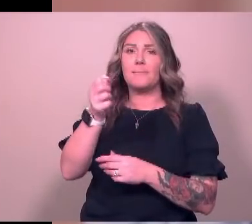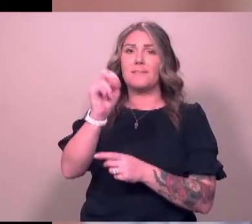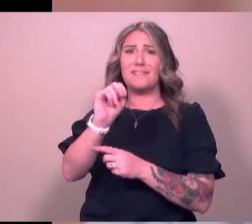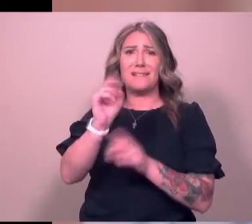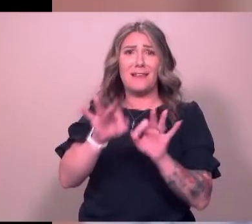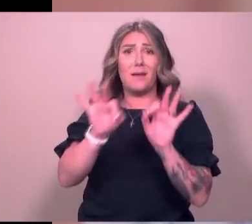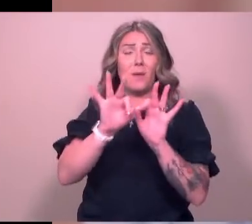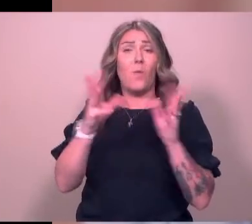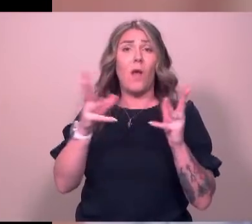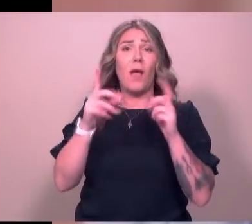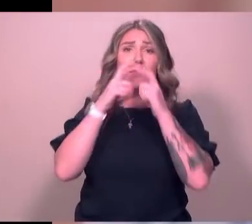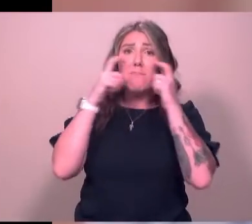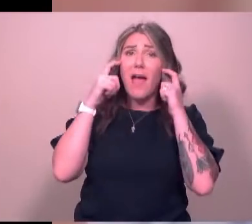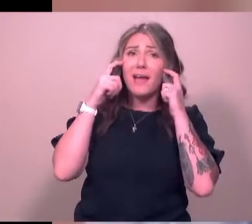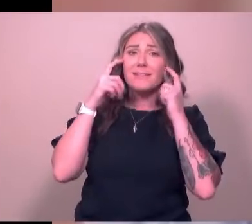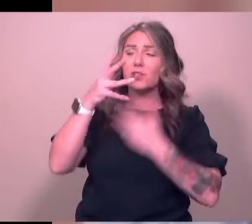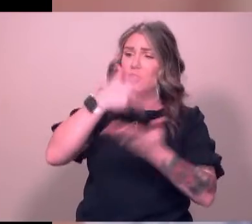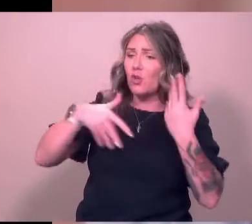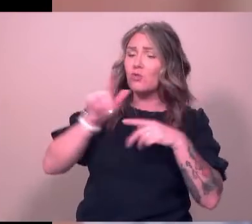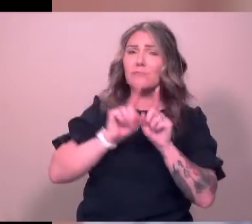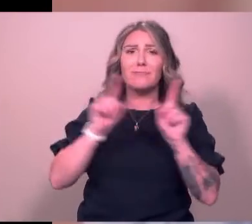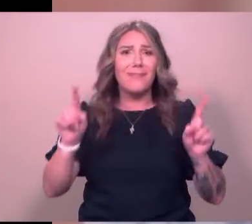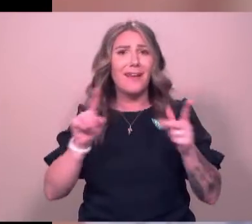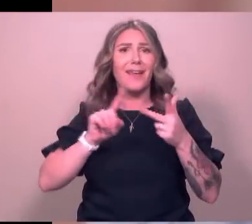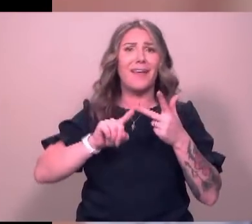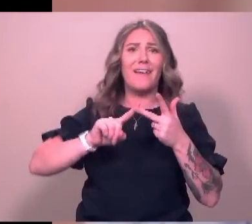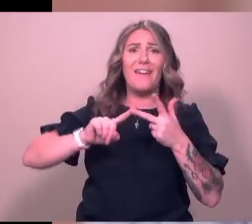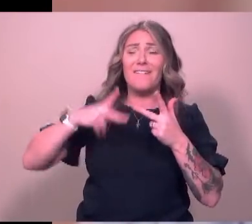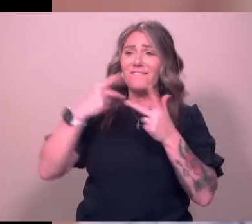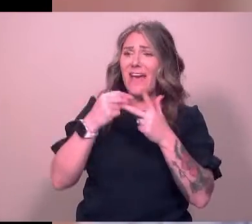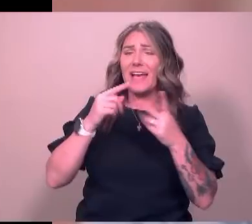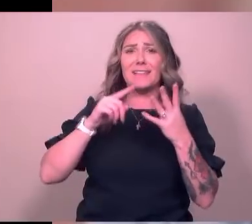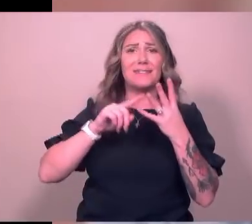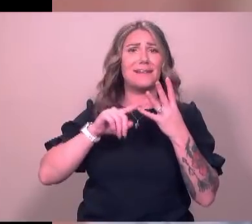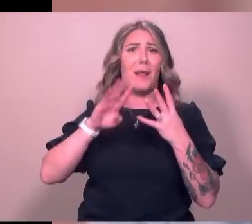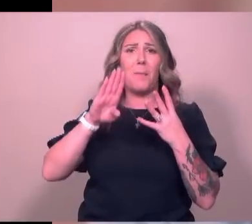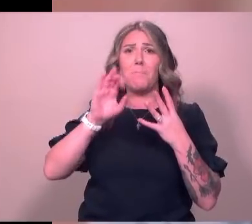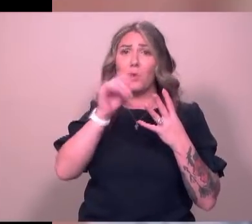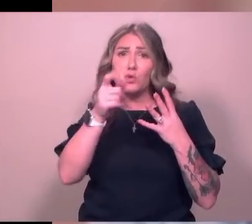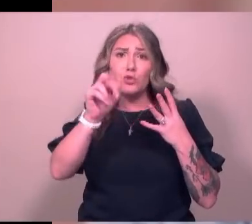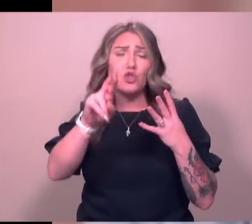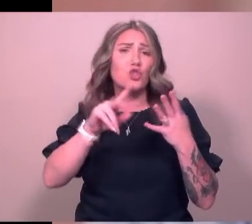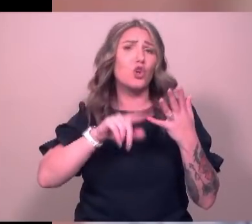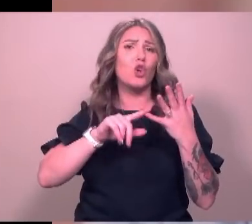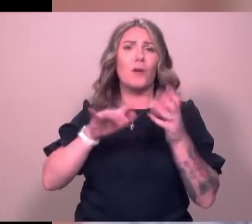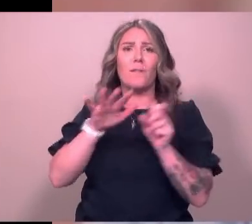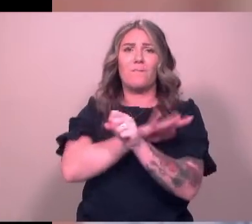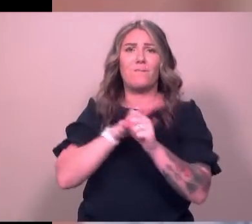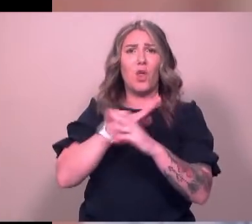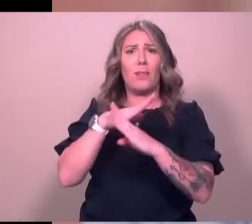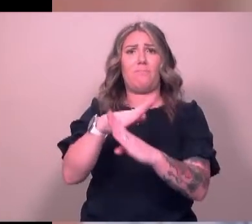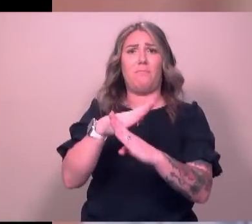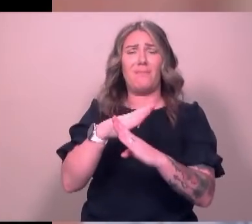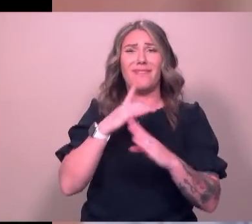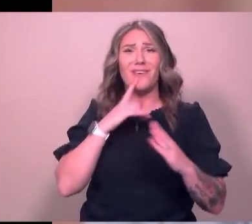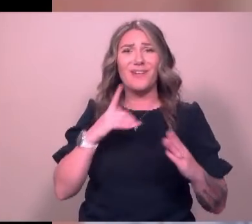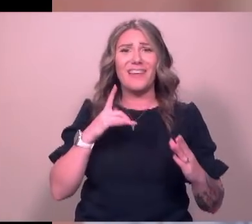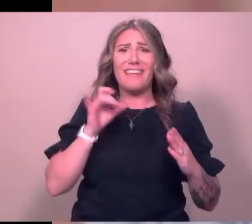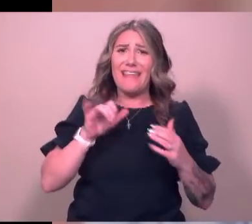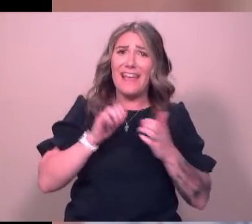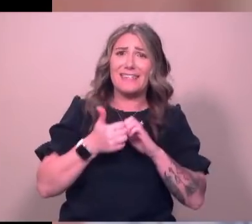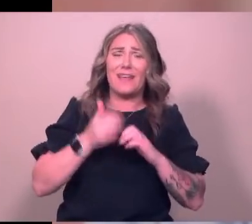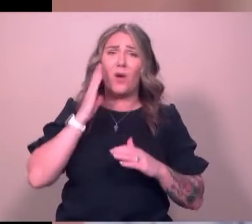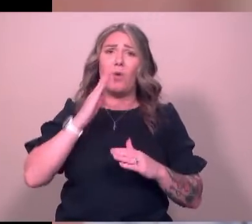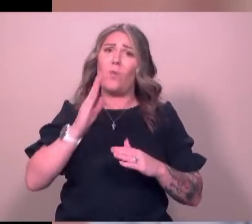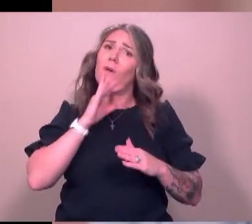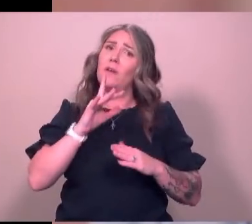social distance, get vaccinated, get boosted, get fully immune, and that is how we're going to